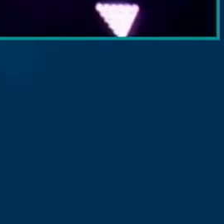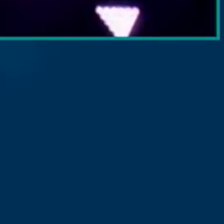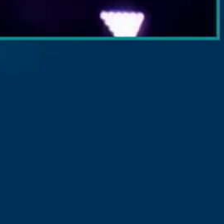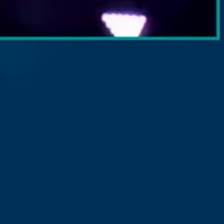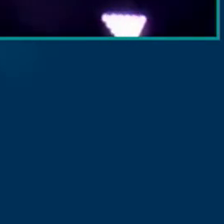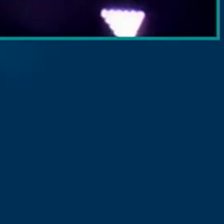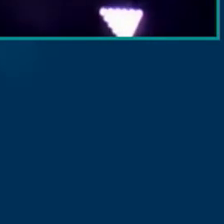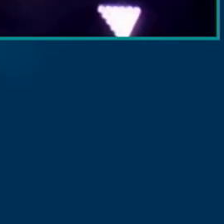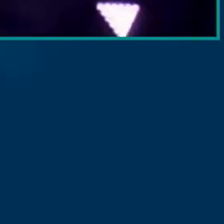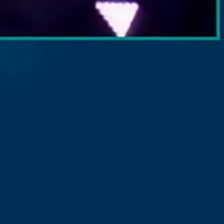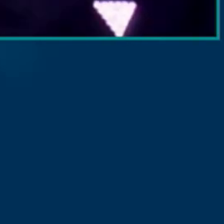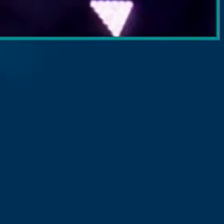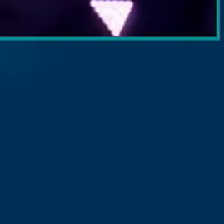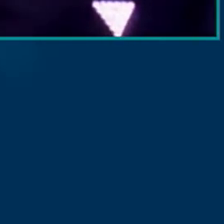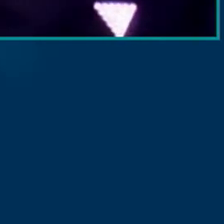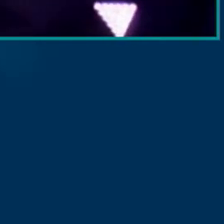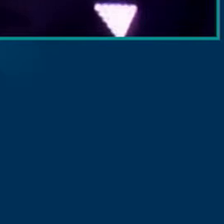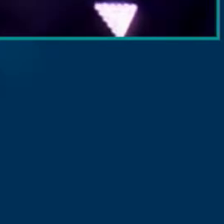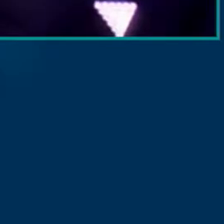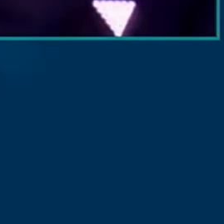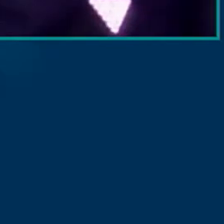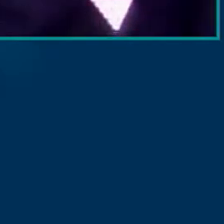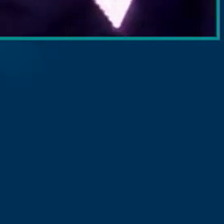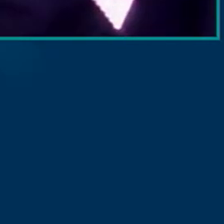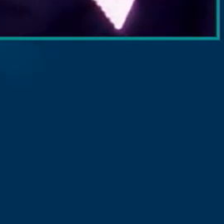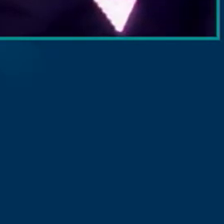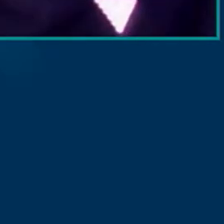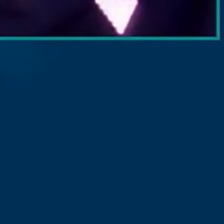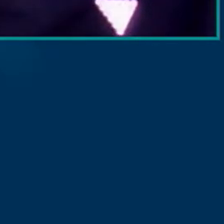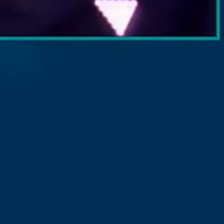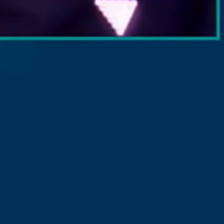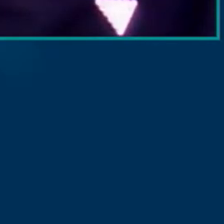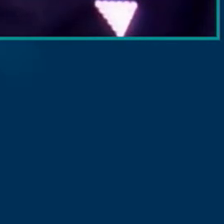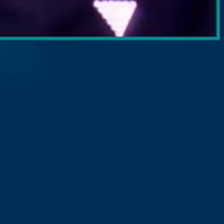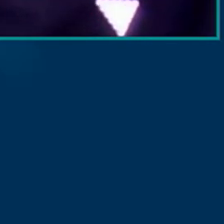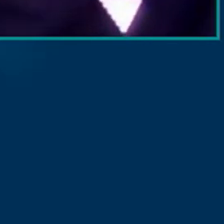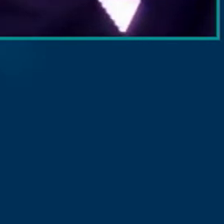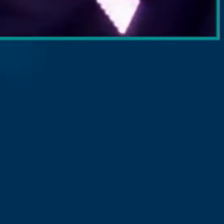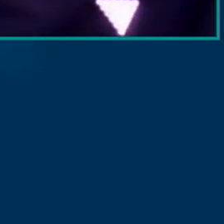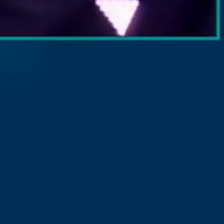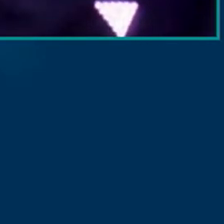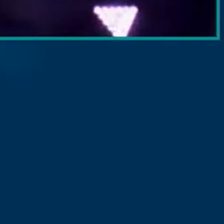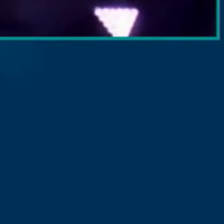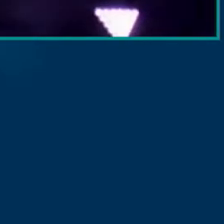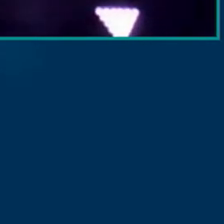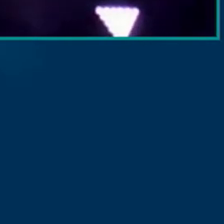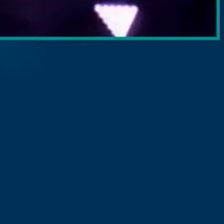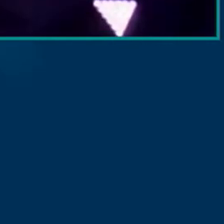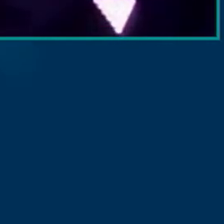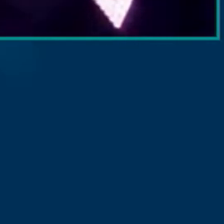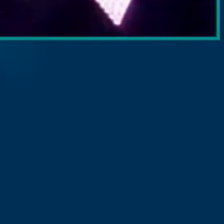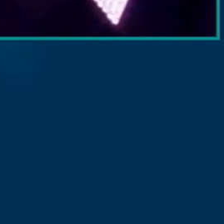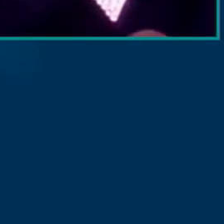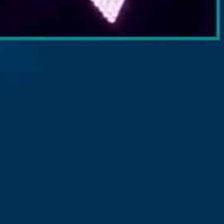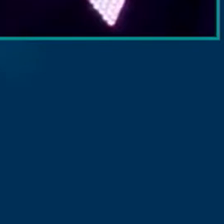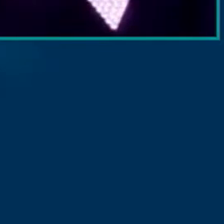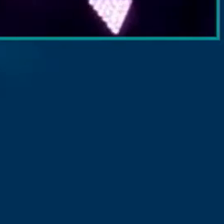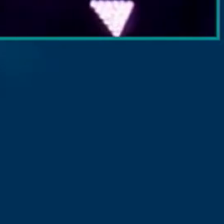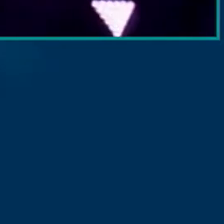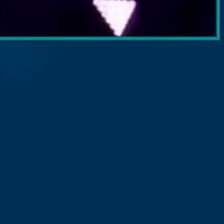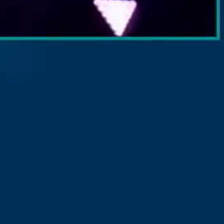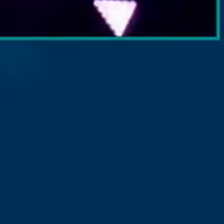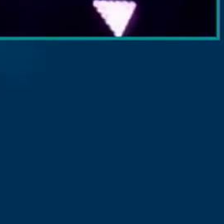fit the green economy trend, those who want to get better co-financing and better